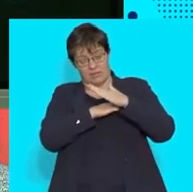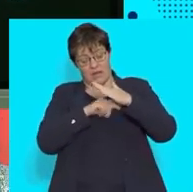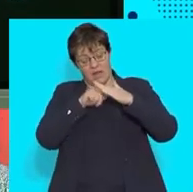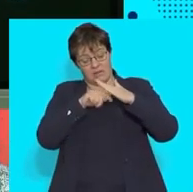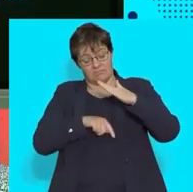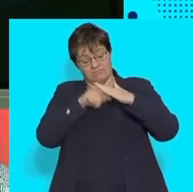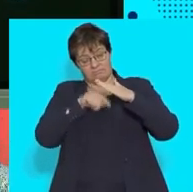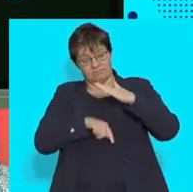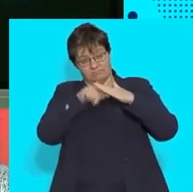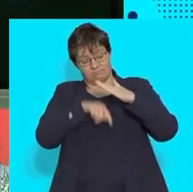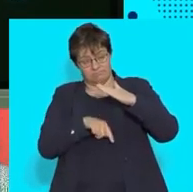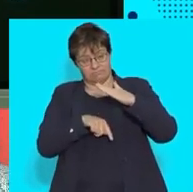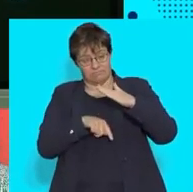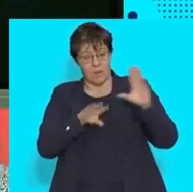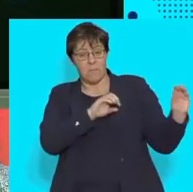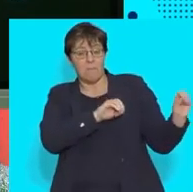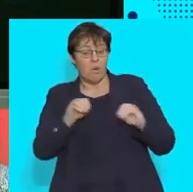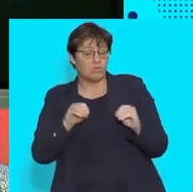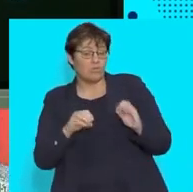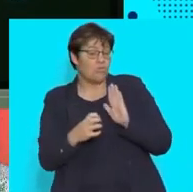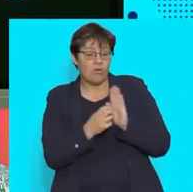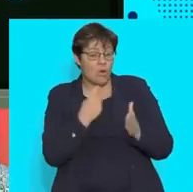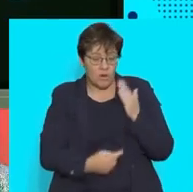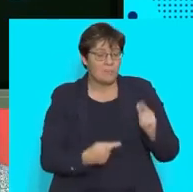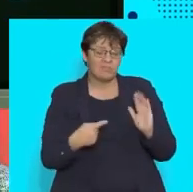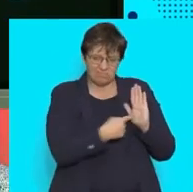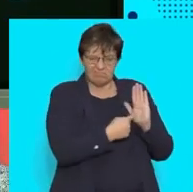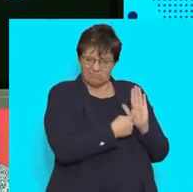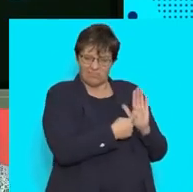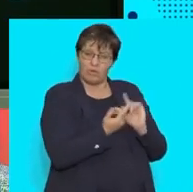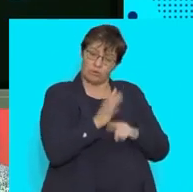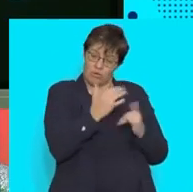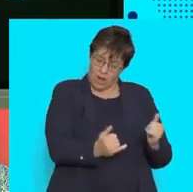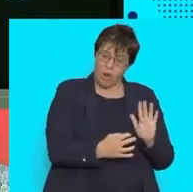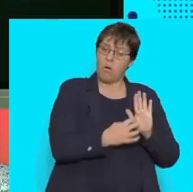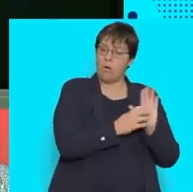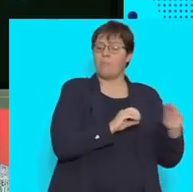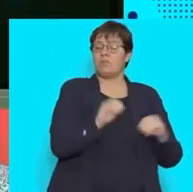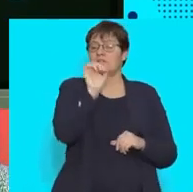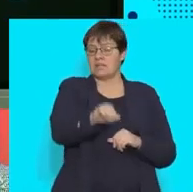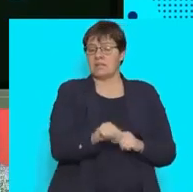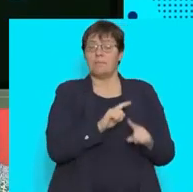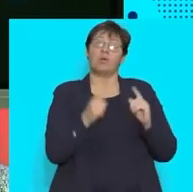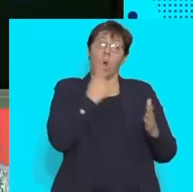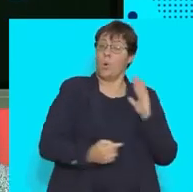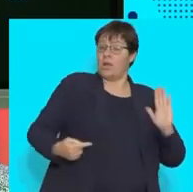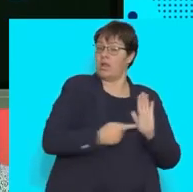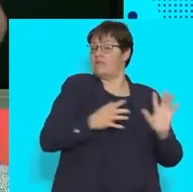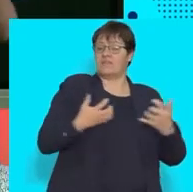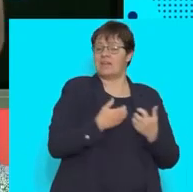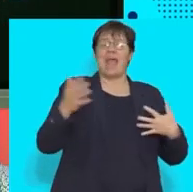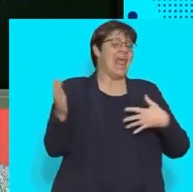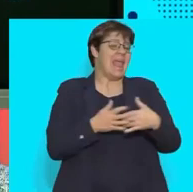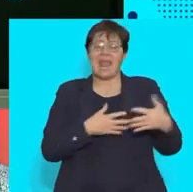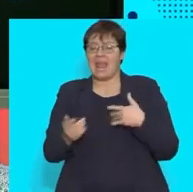only apply to motion graphs. Although the one I'm going to show you is a motion graph, please remember it doesn't only apply to motion graphs. It